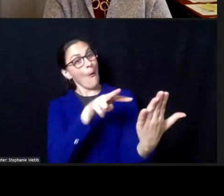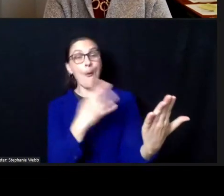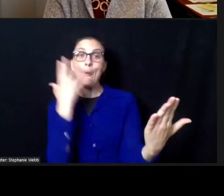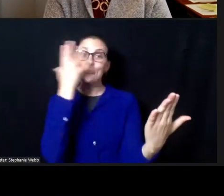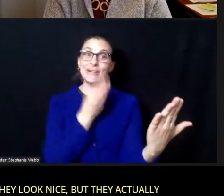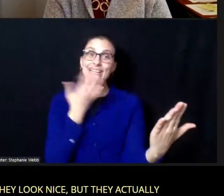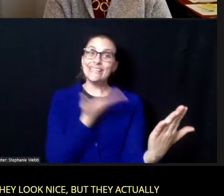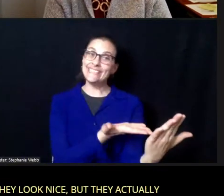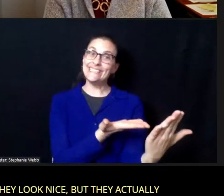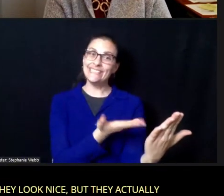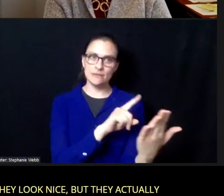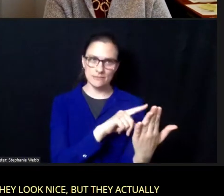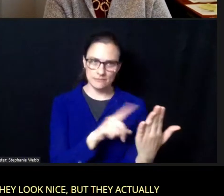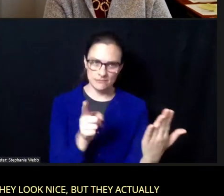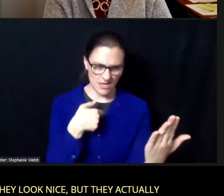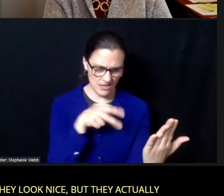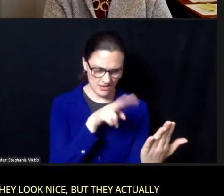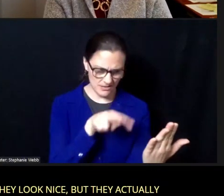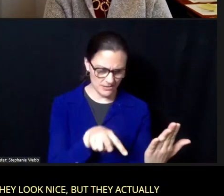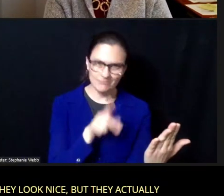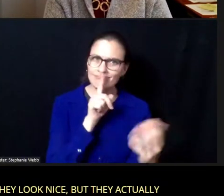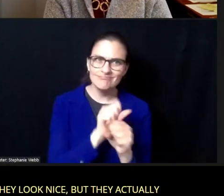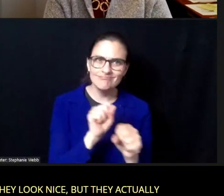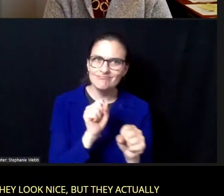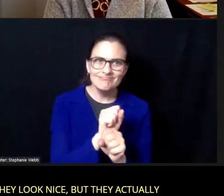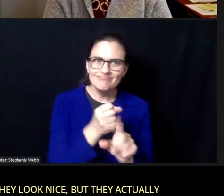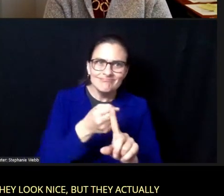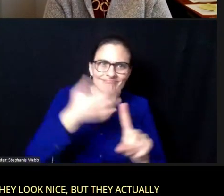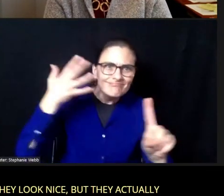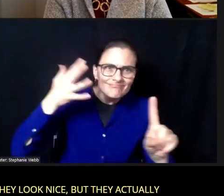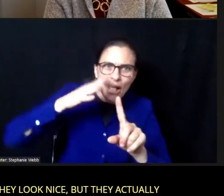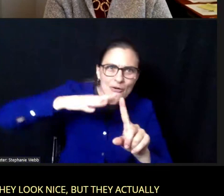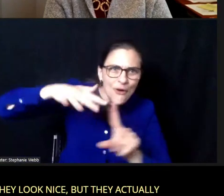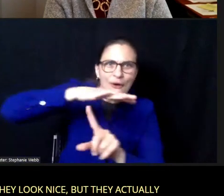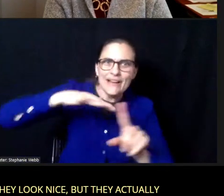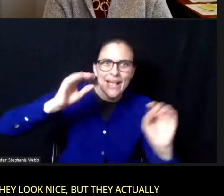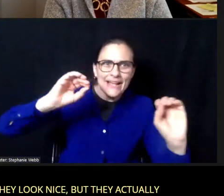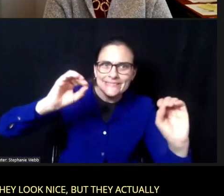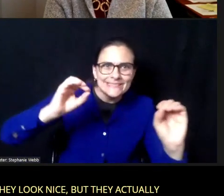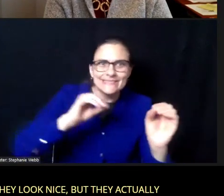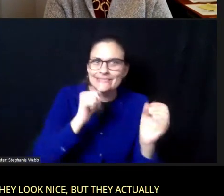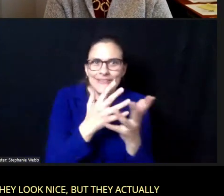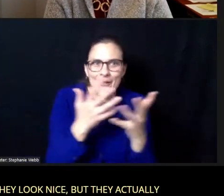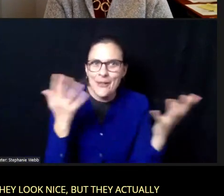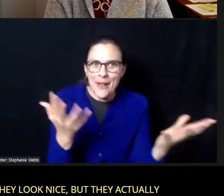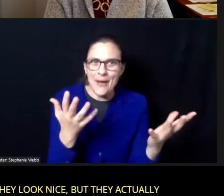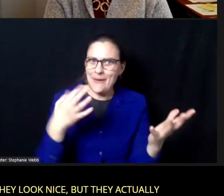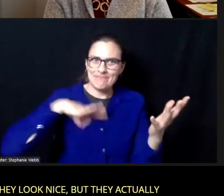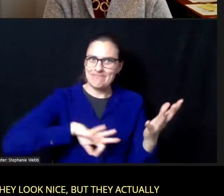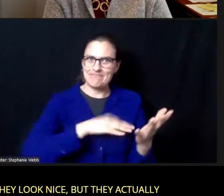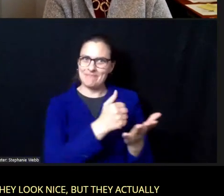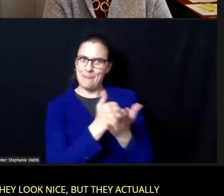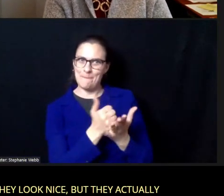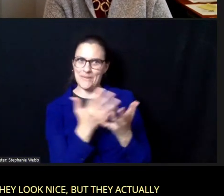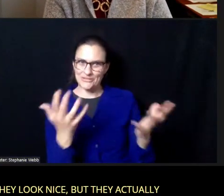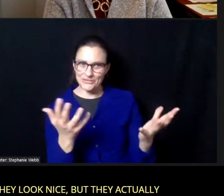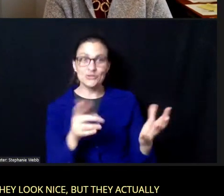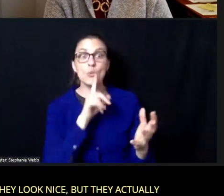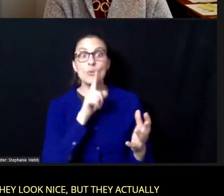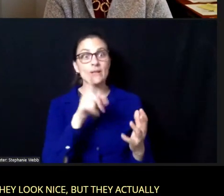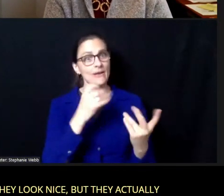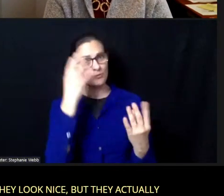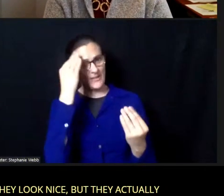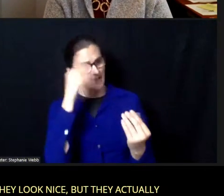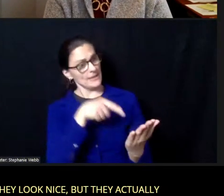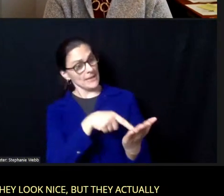I think it is more, you know, the question of, you know, can I actually apply it in a particular situation? And in thinking